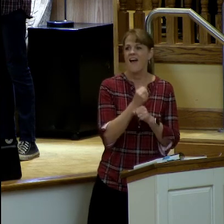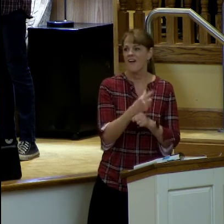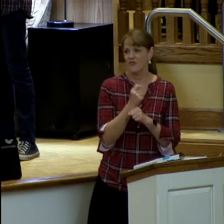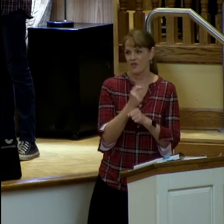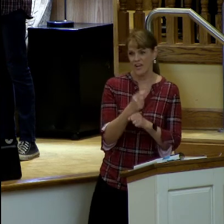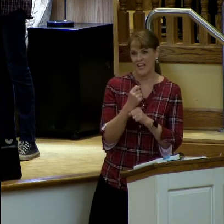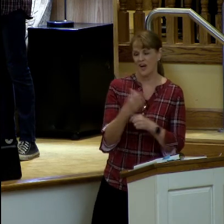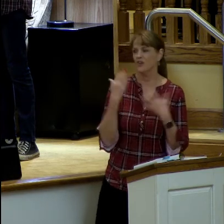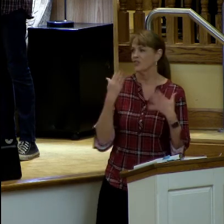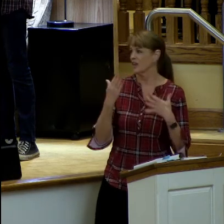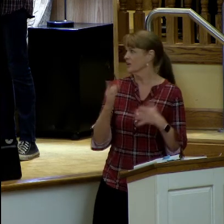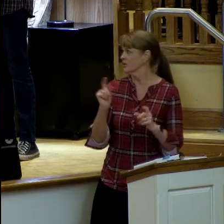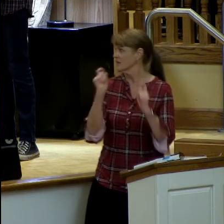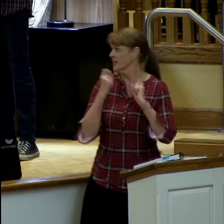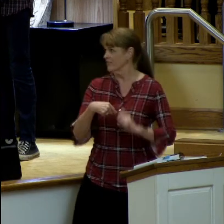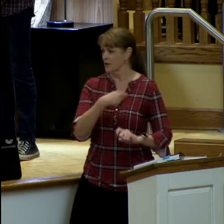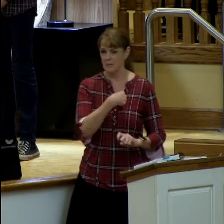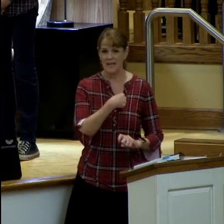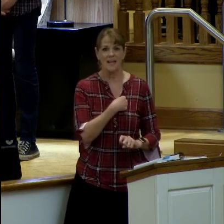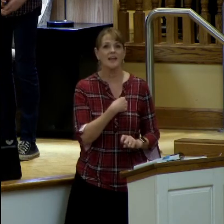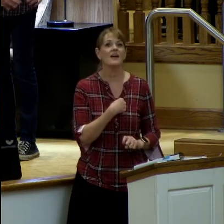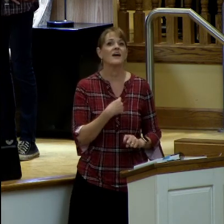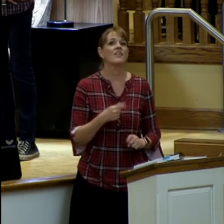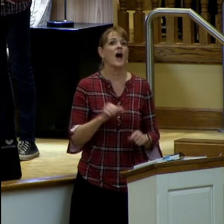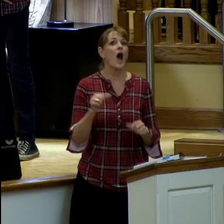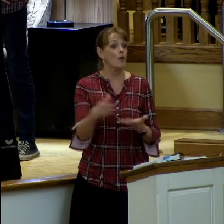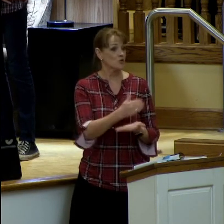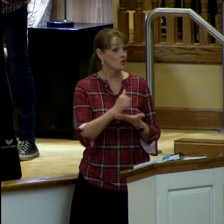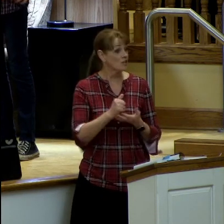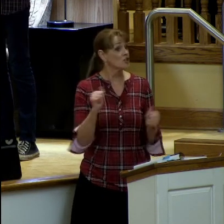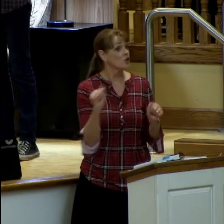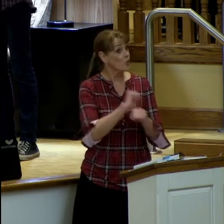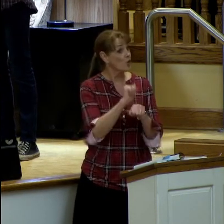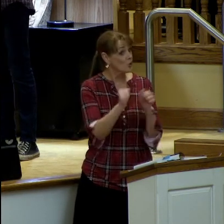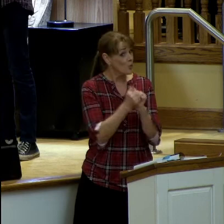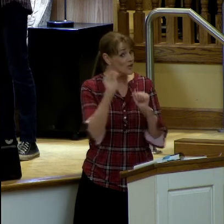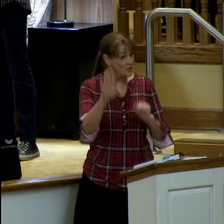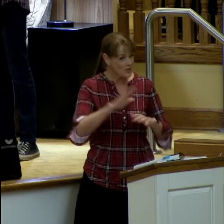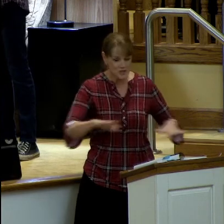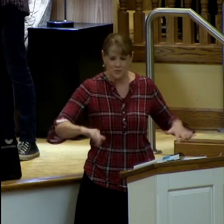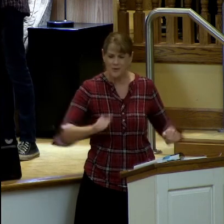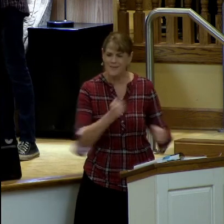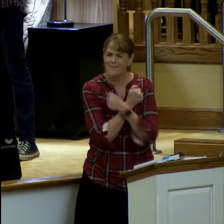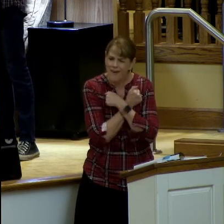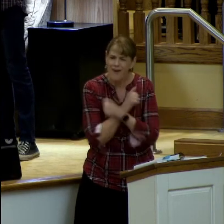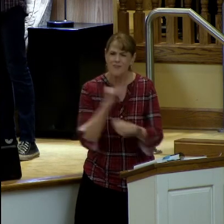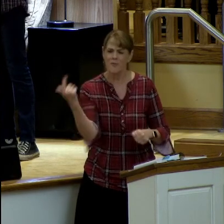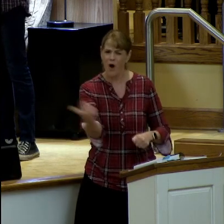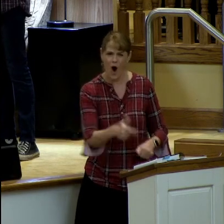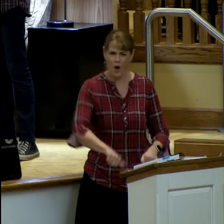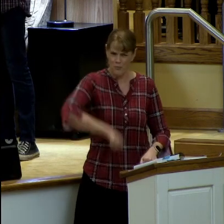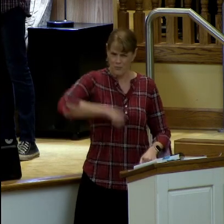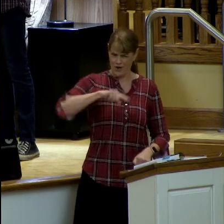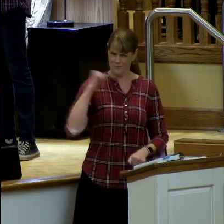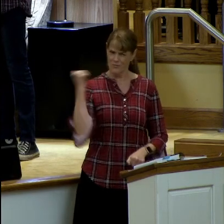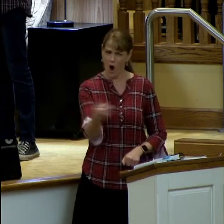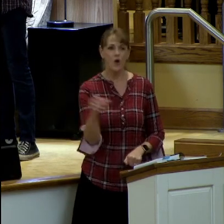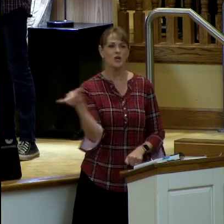Thank you for giving me the opportunity to work with your children. I love them all very much. And I'm very proud of all of them. And you should be too. Thank